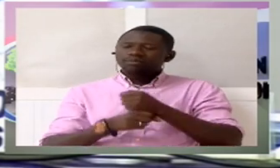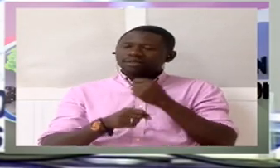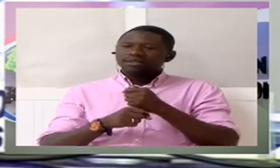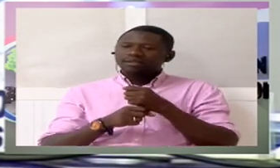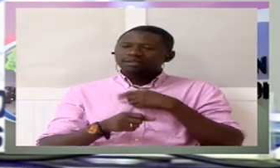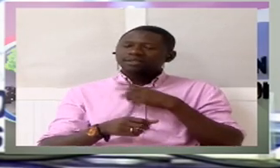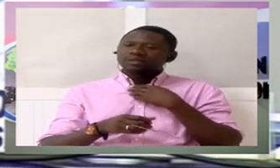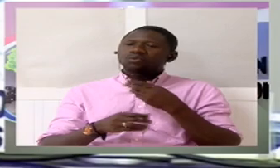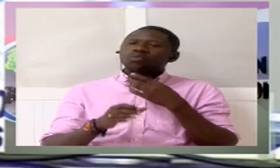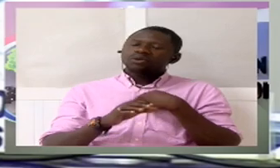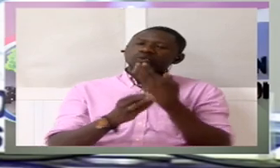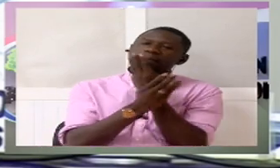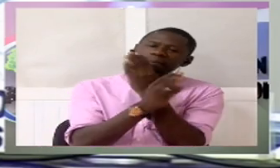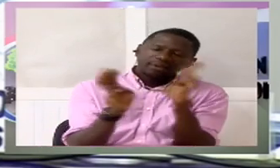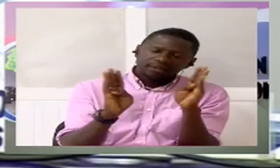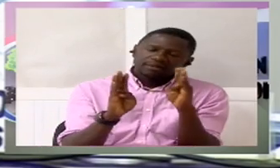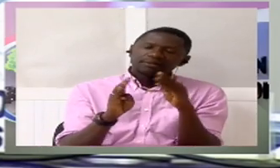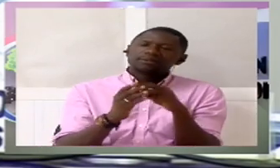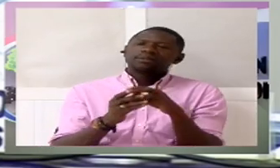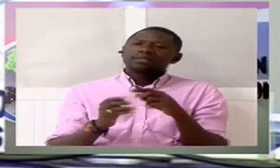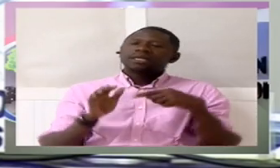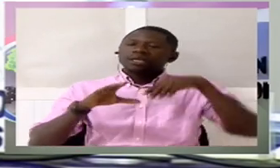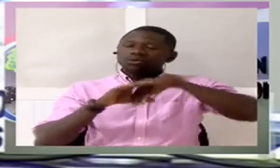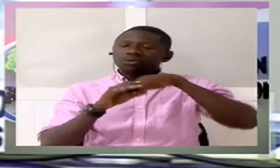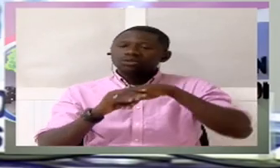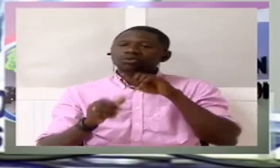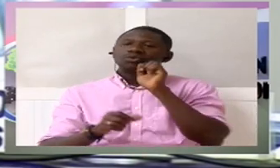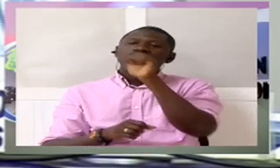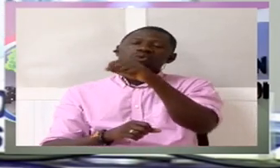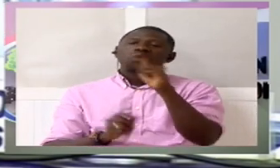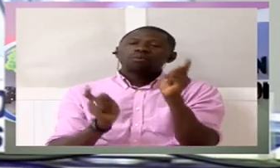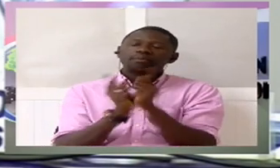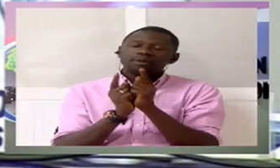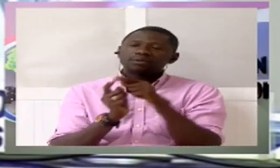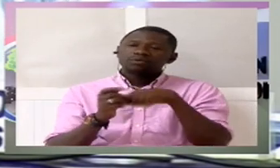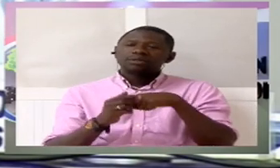including your meeting with Muammar Gaddafi.